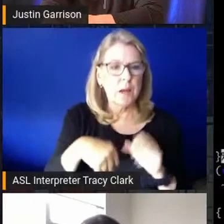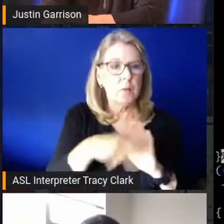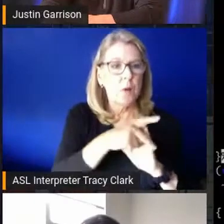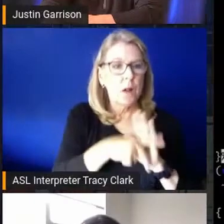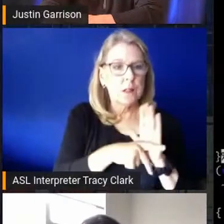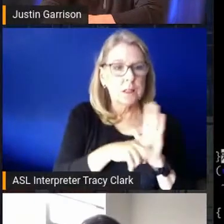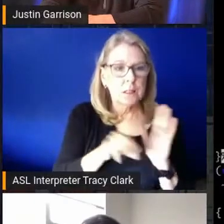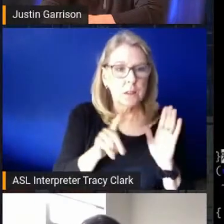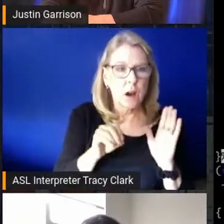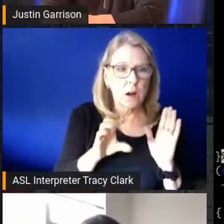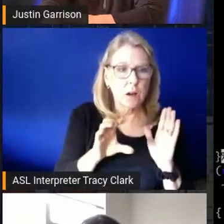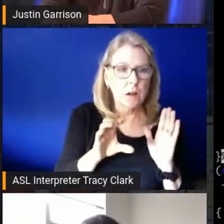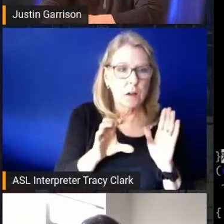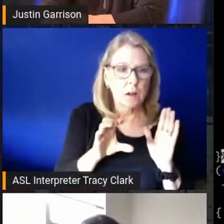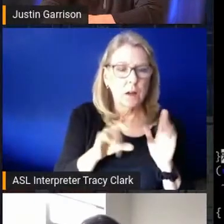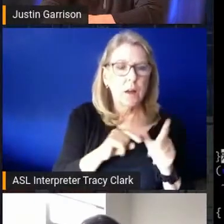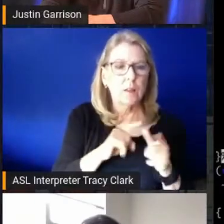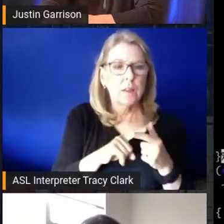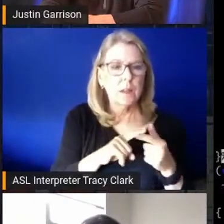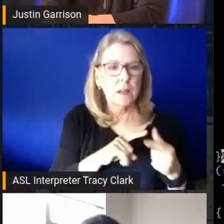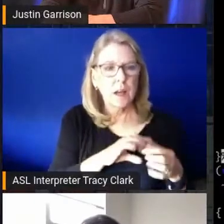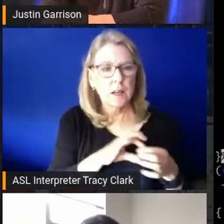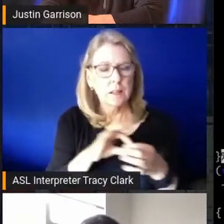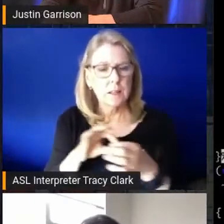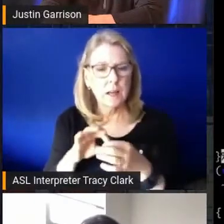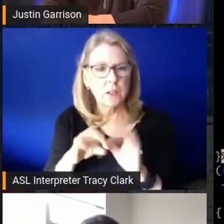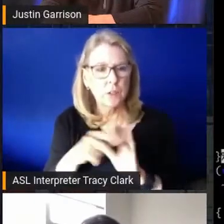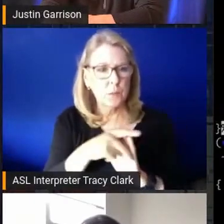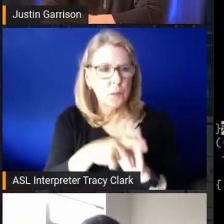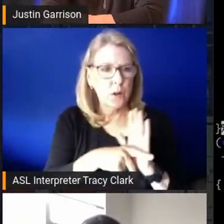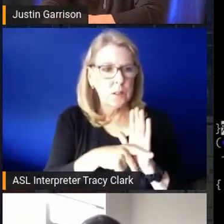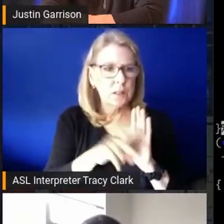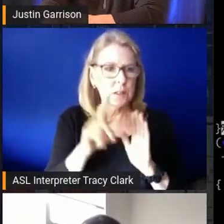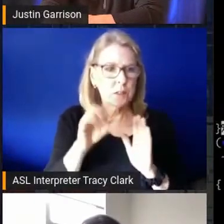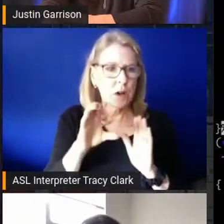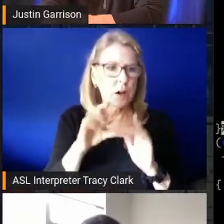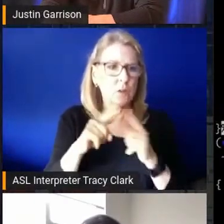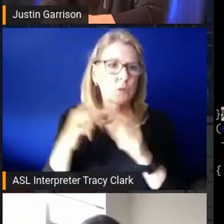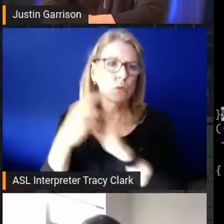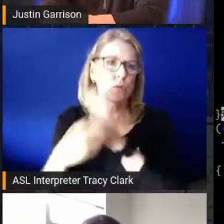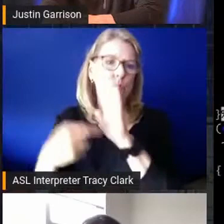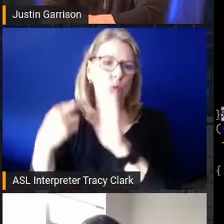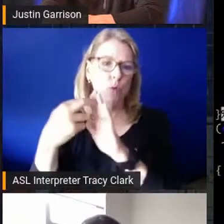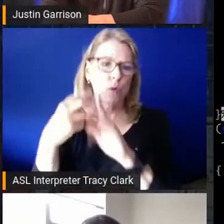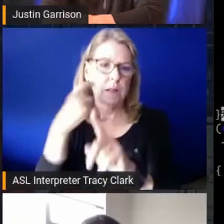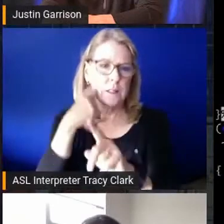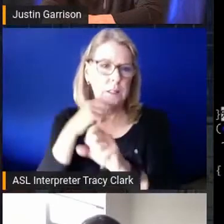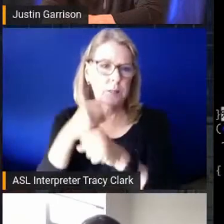then I will attach the policy document to the role we just created.